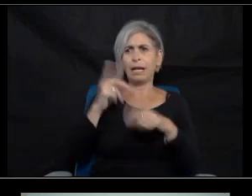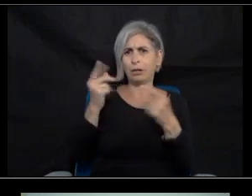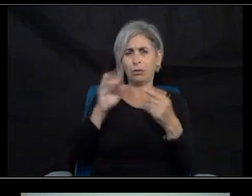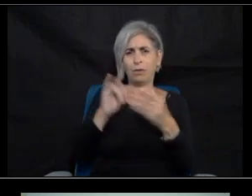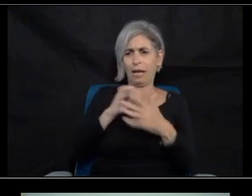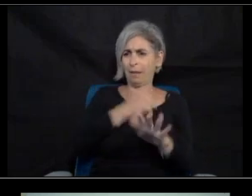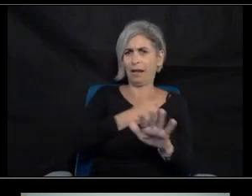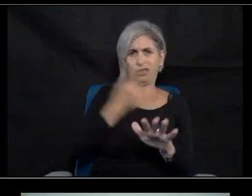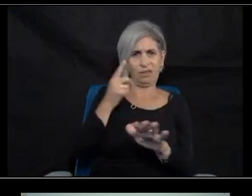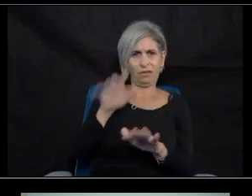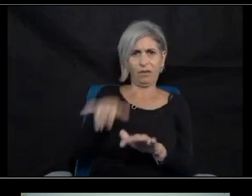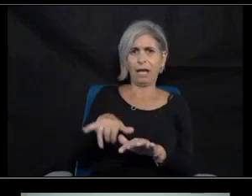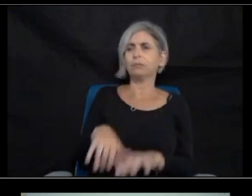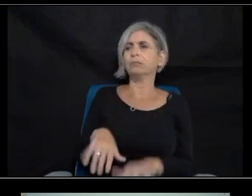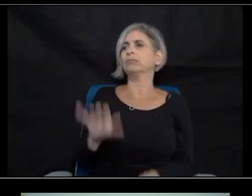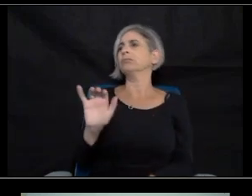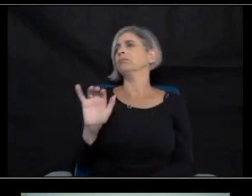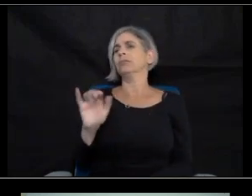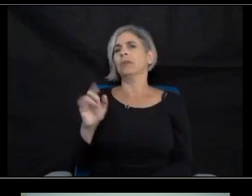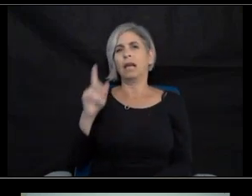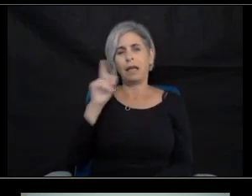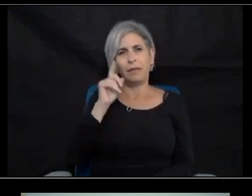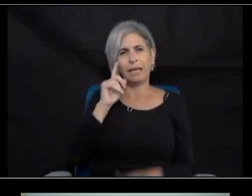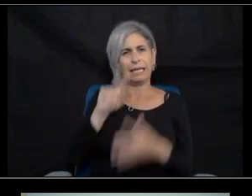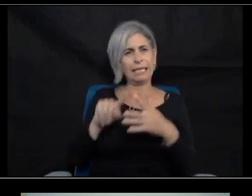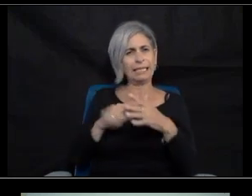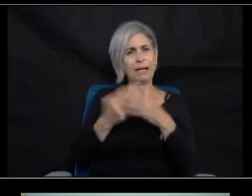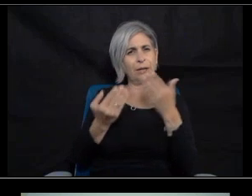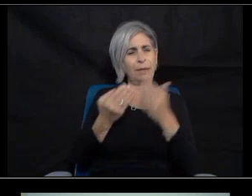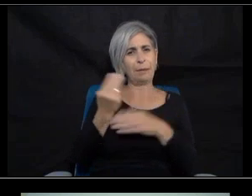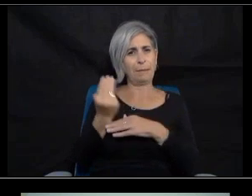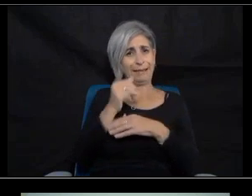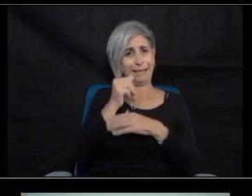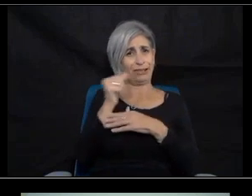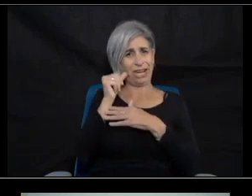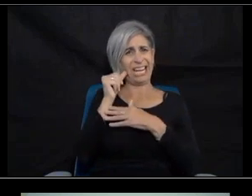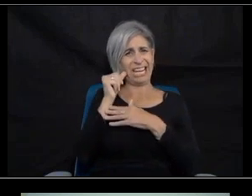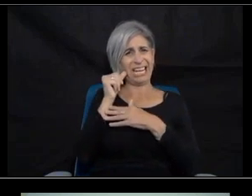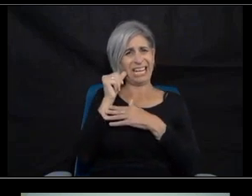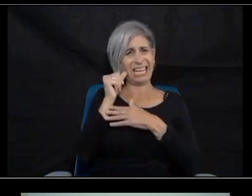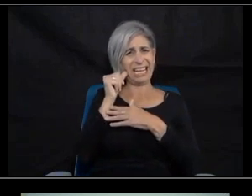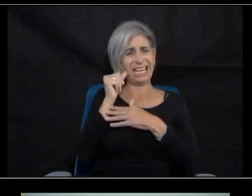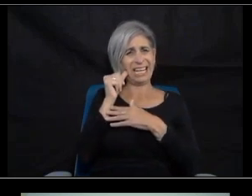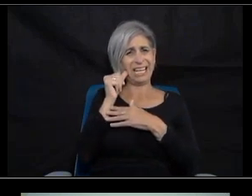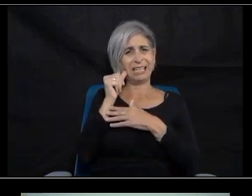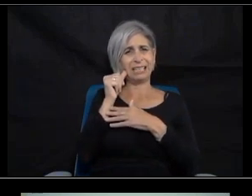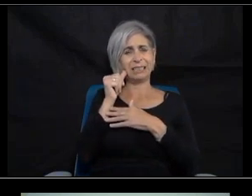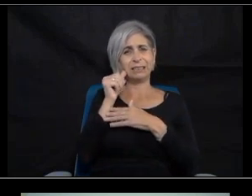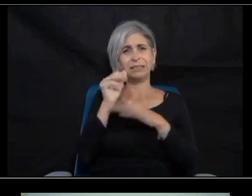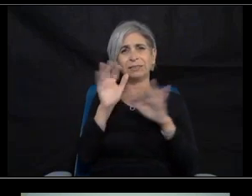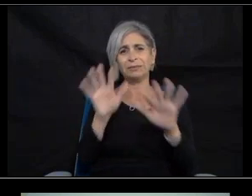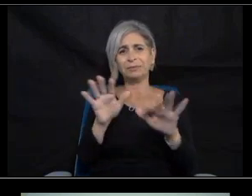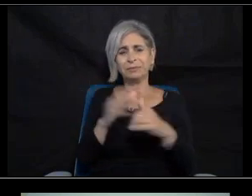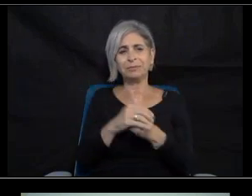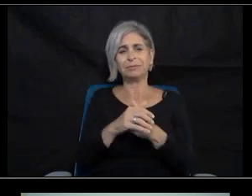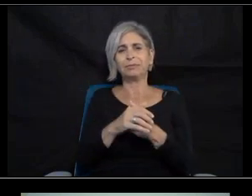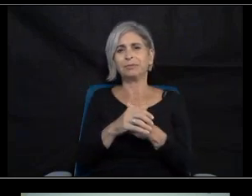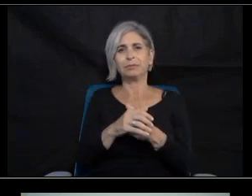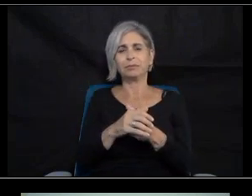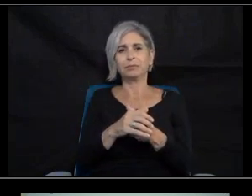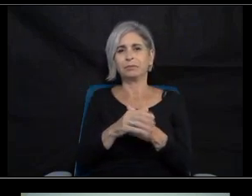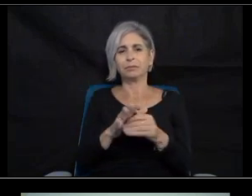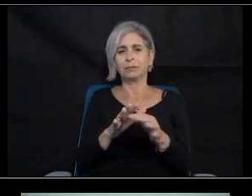that. Yeah, no, I think he just started maybe Monday, so. Yeah, if he did, okay. Yeah, that one got past me. So